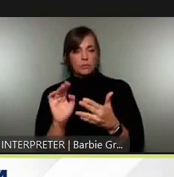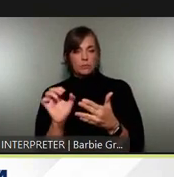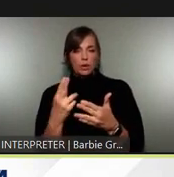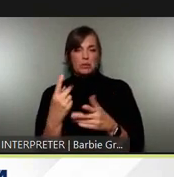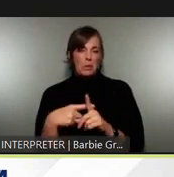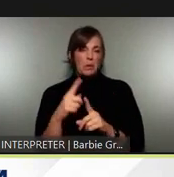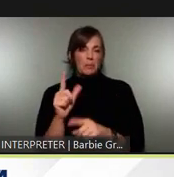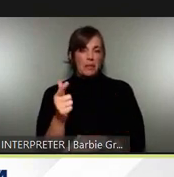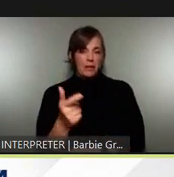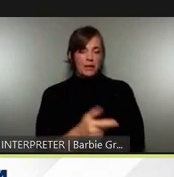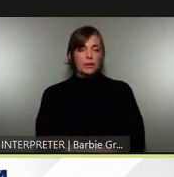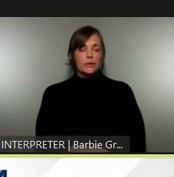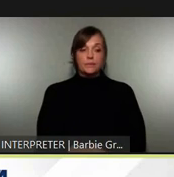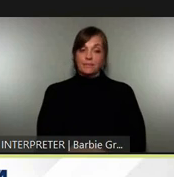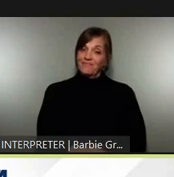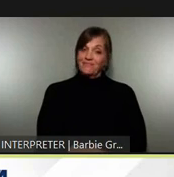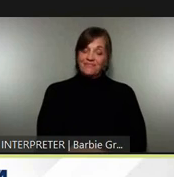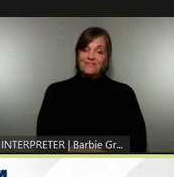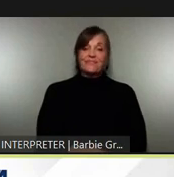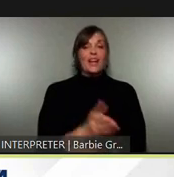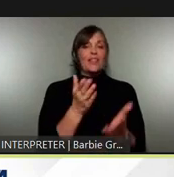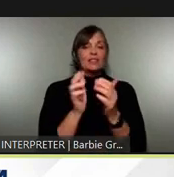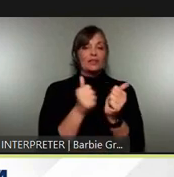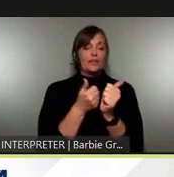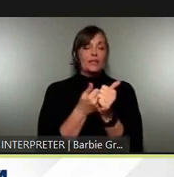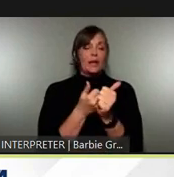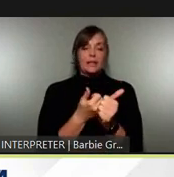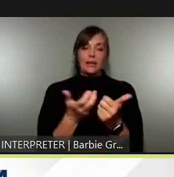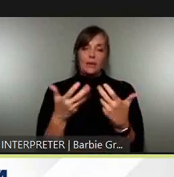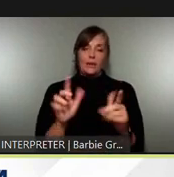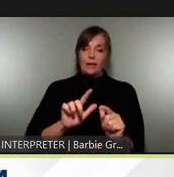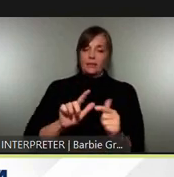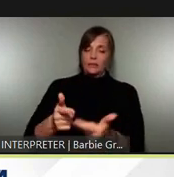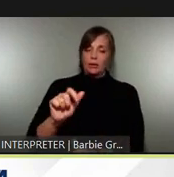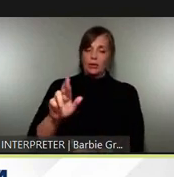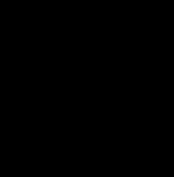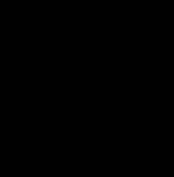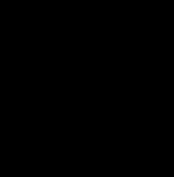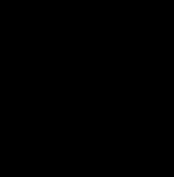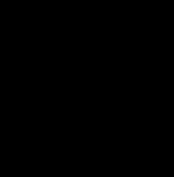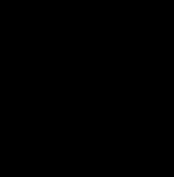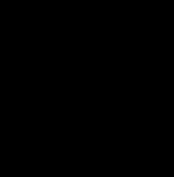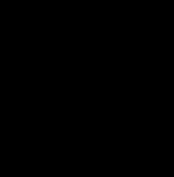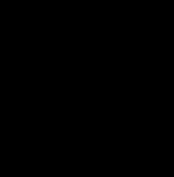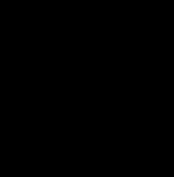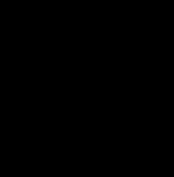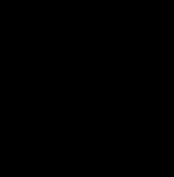away. That's it for the service update. And with that, I will pass it back to Laura.